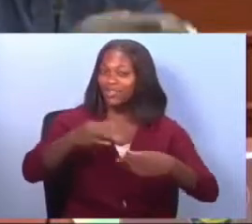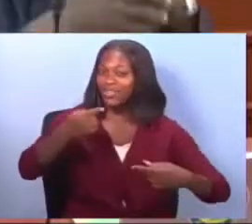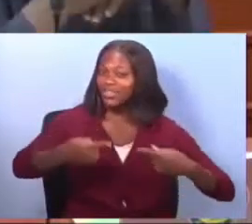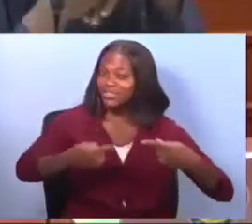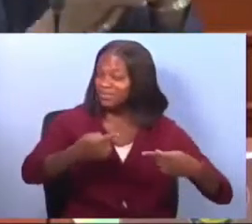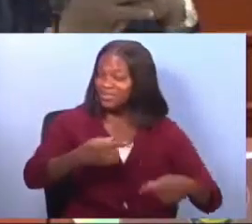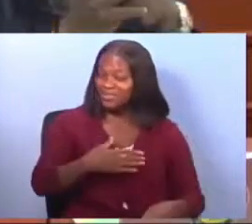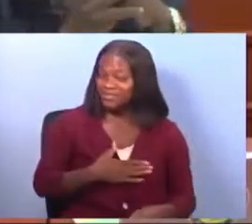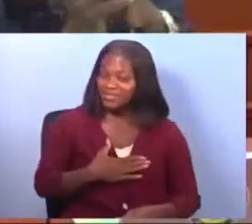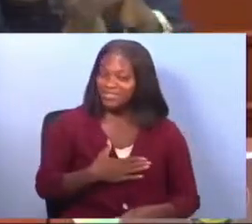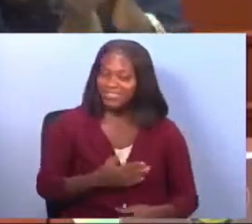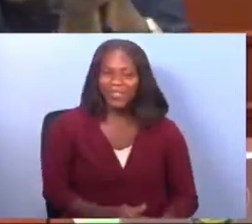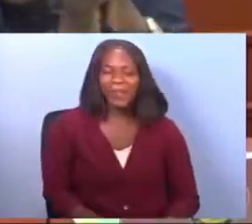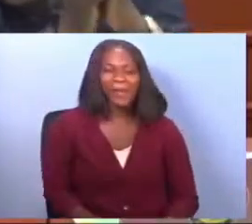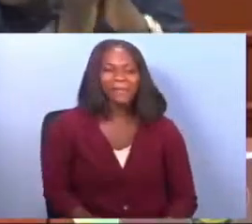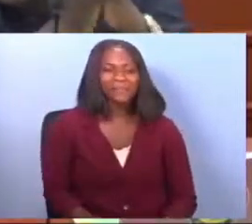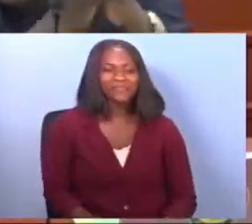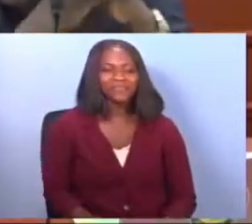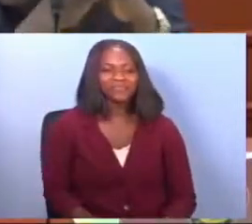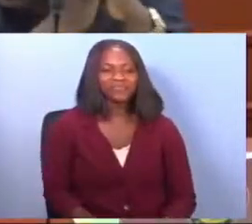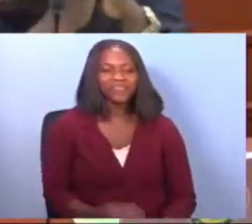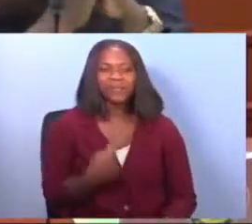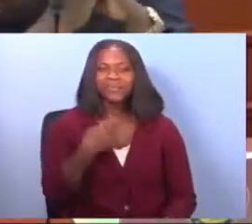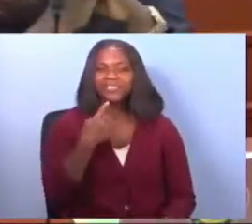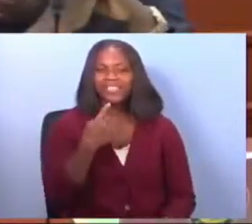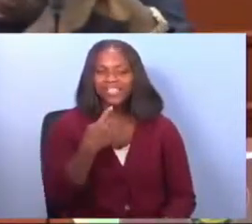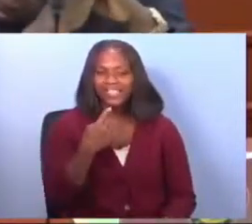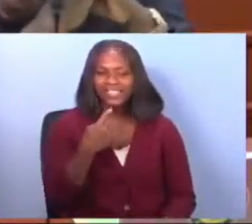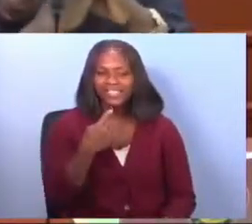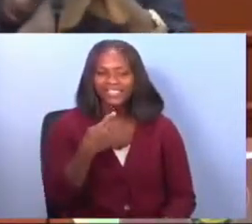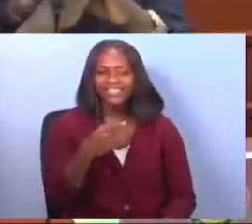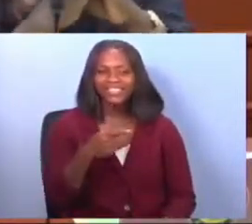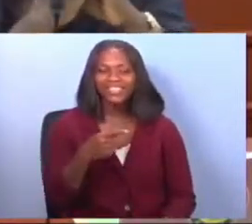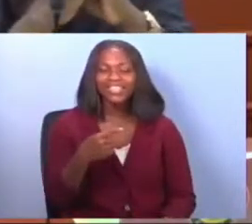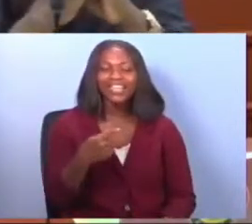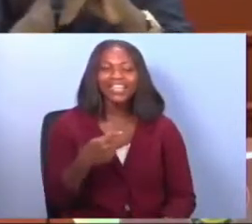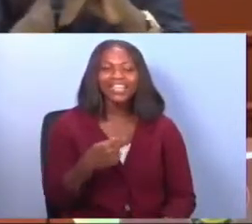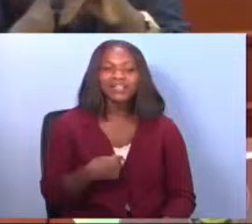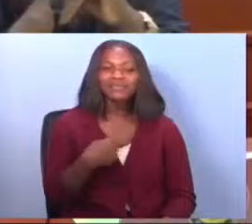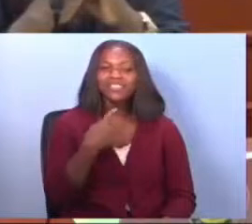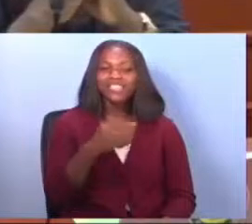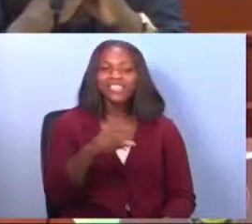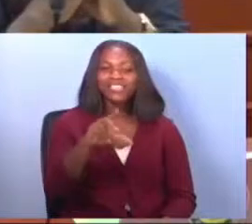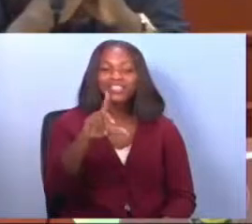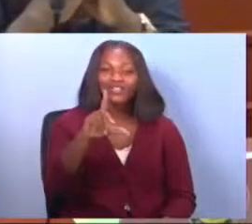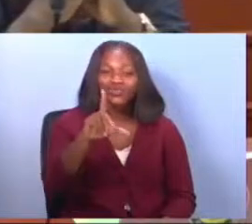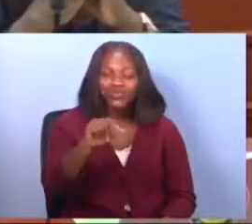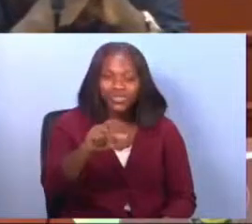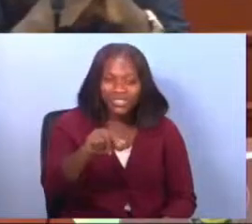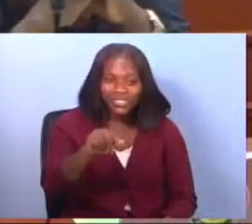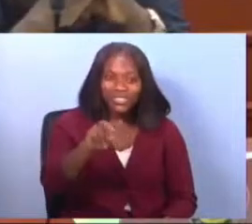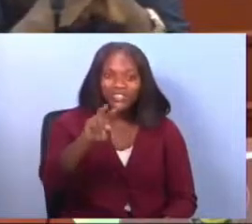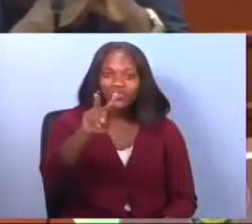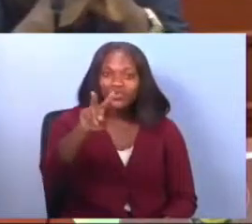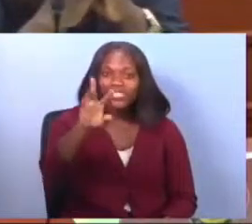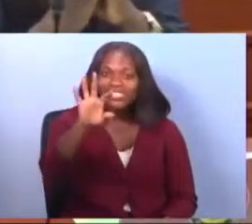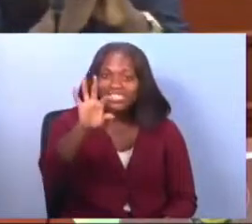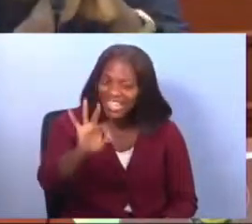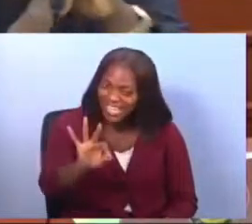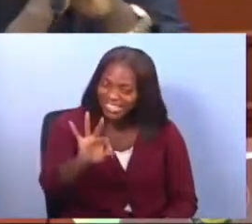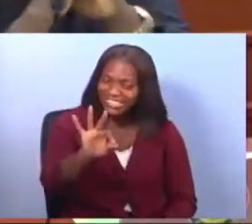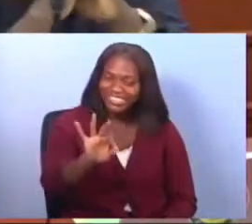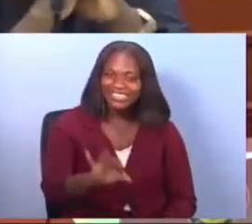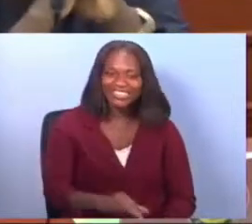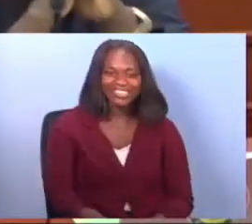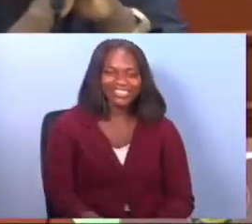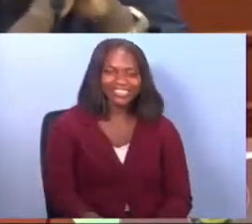Mr. Speaker, I said, Mr. Speaker, I said 2029.